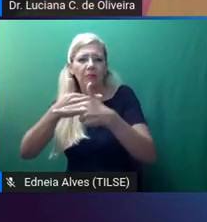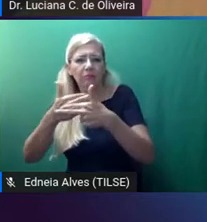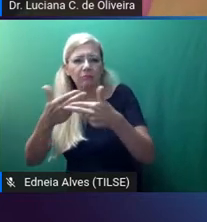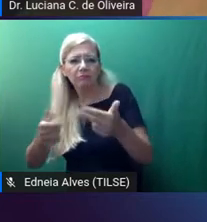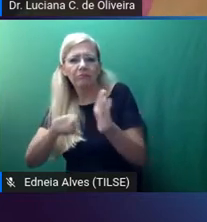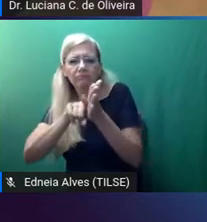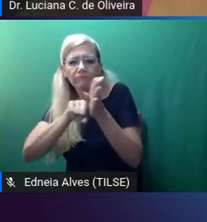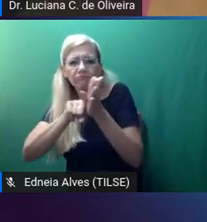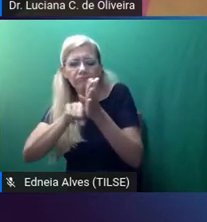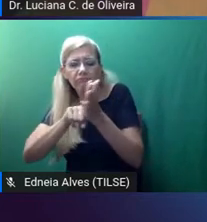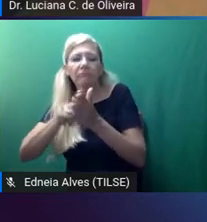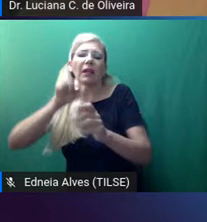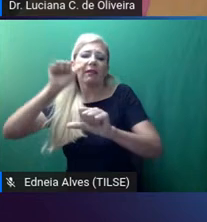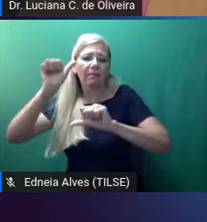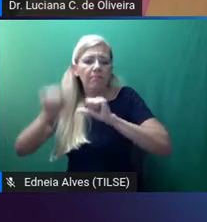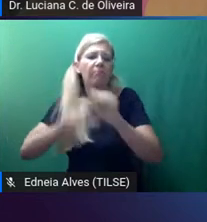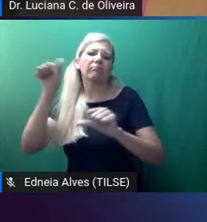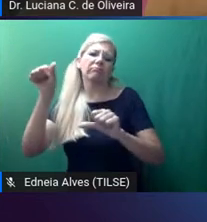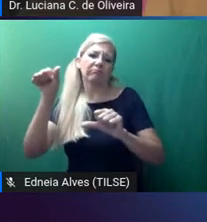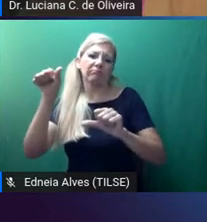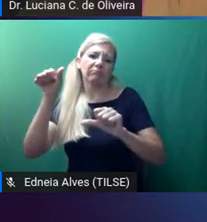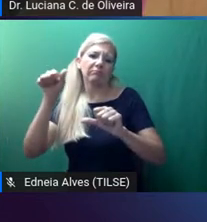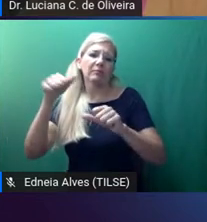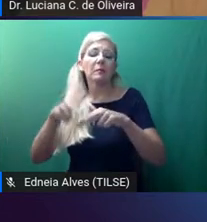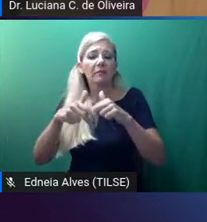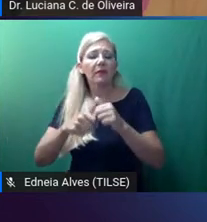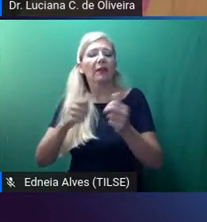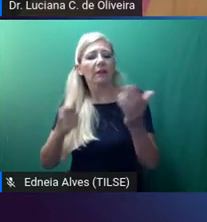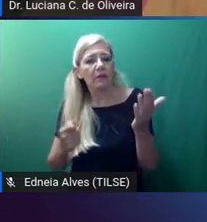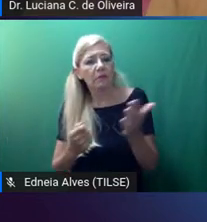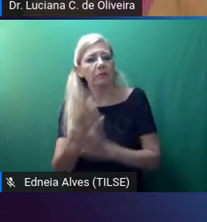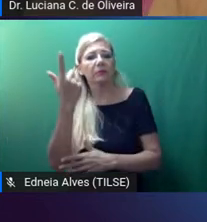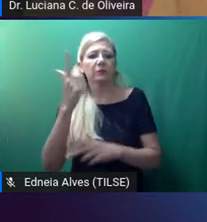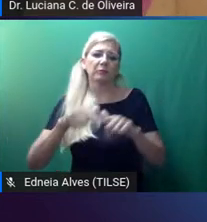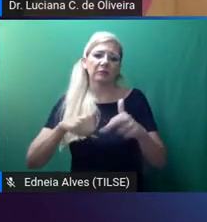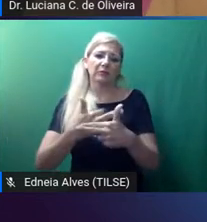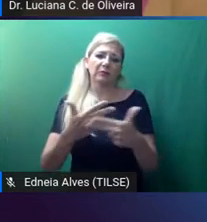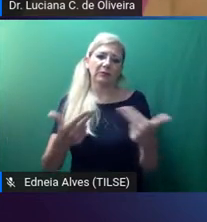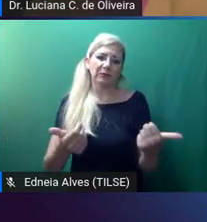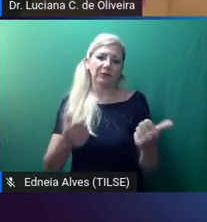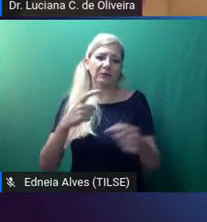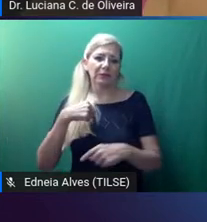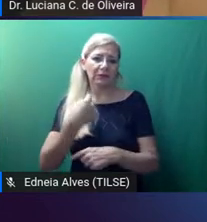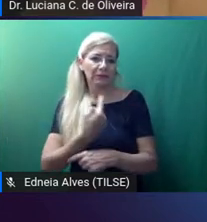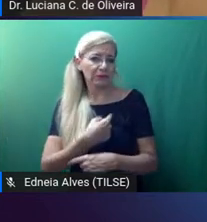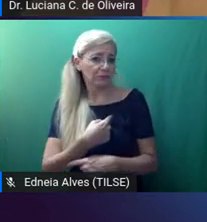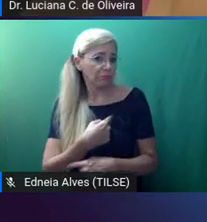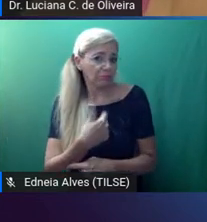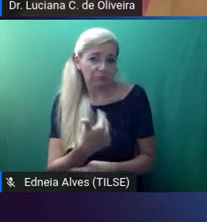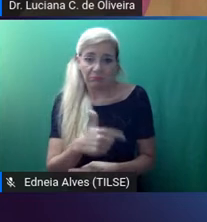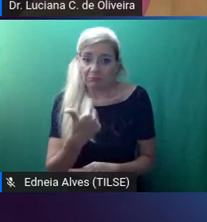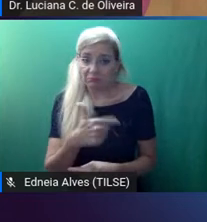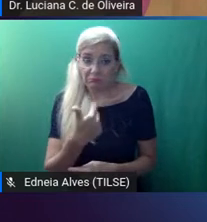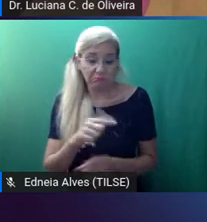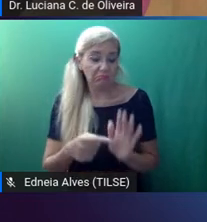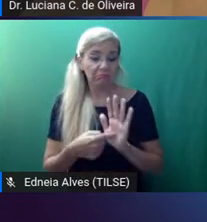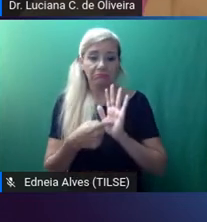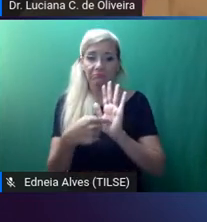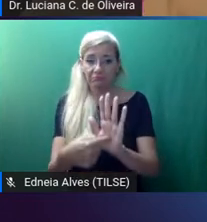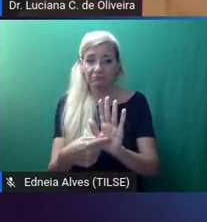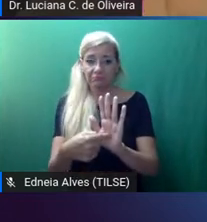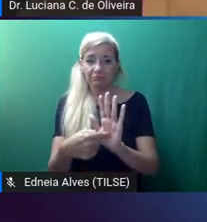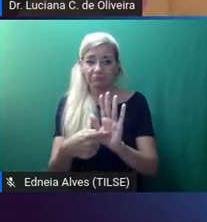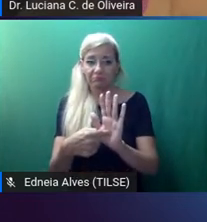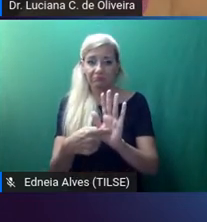you stop buying some of these materials that do not have representation,